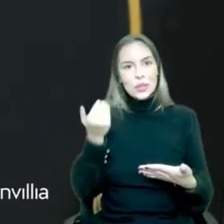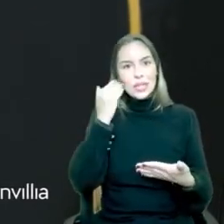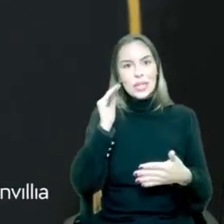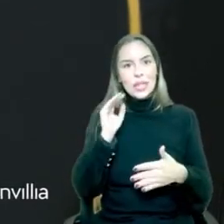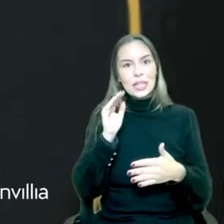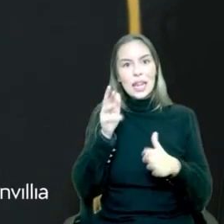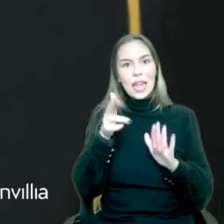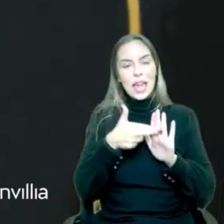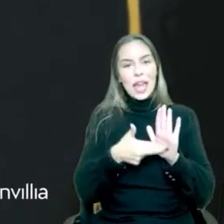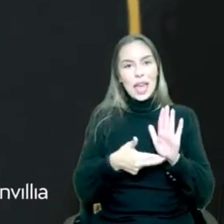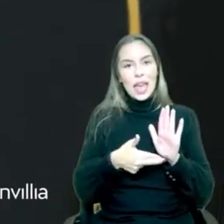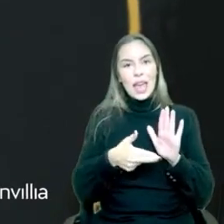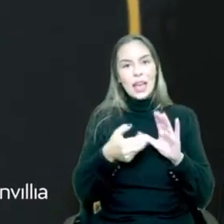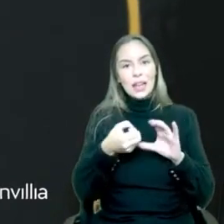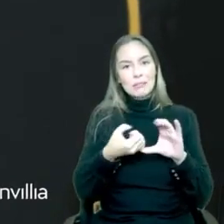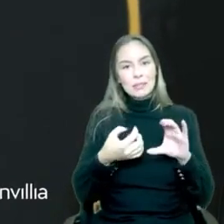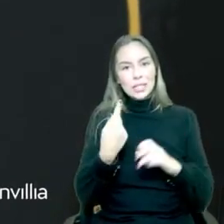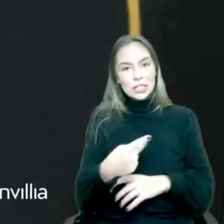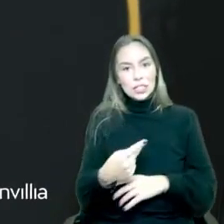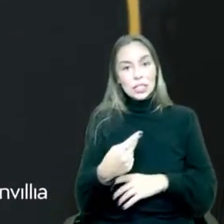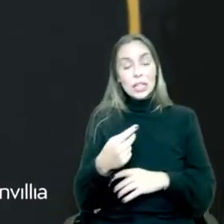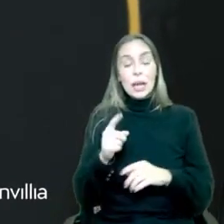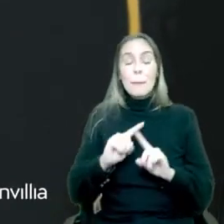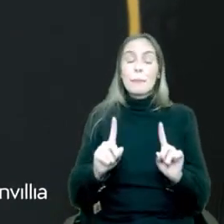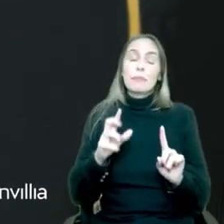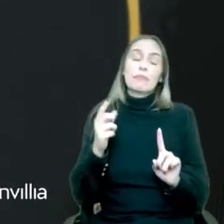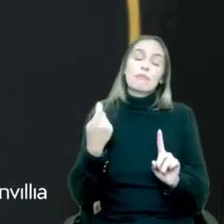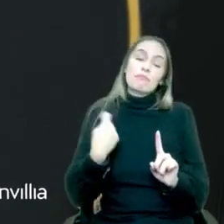there. But we need to be always,